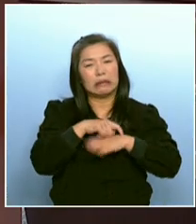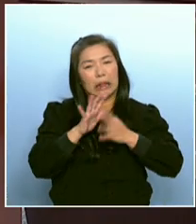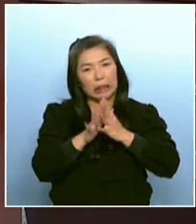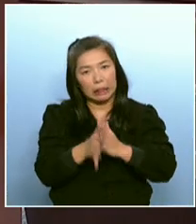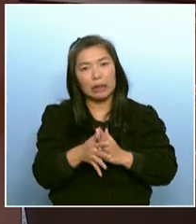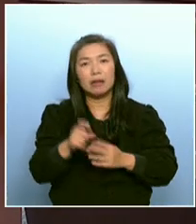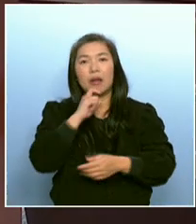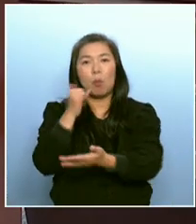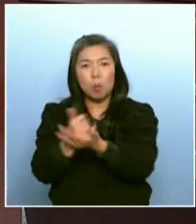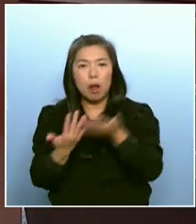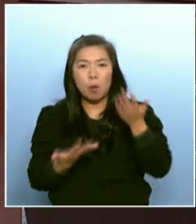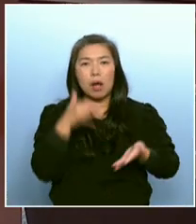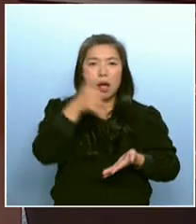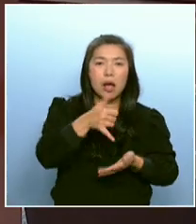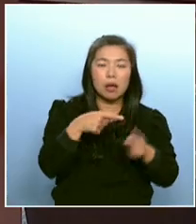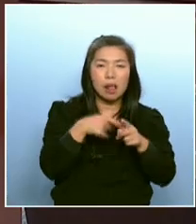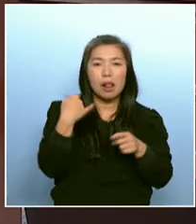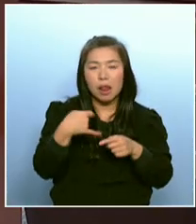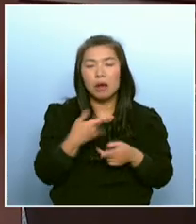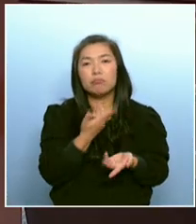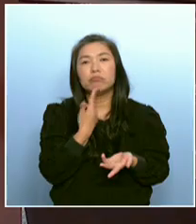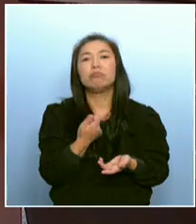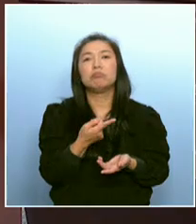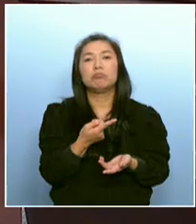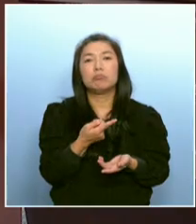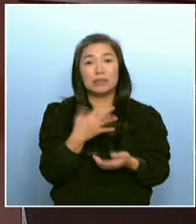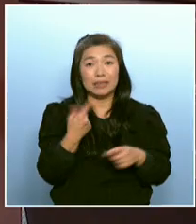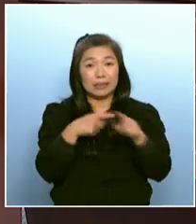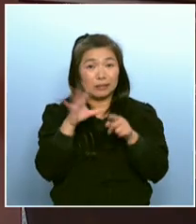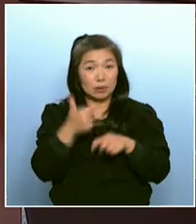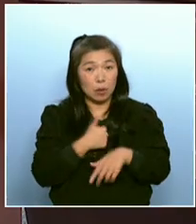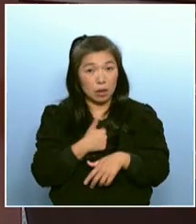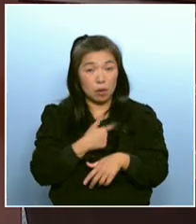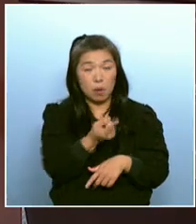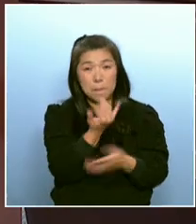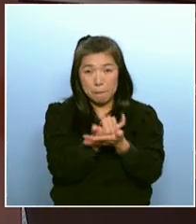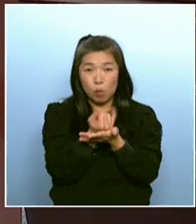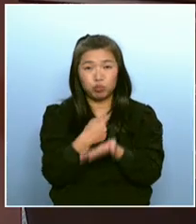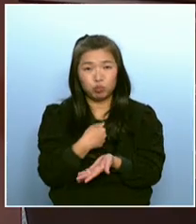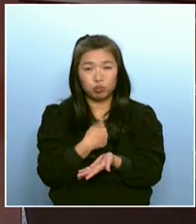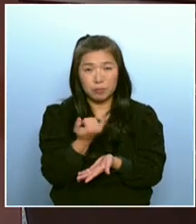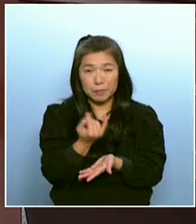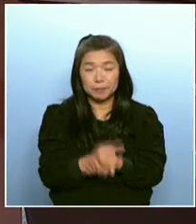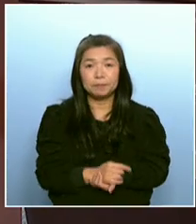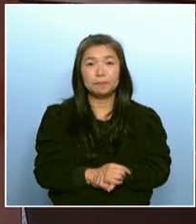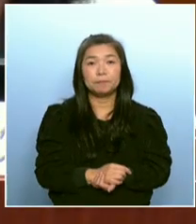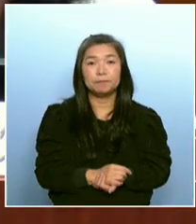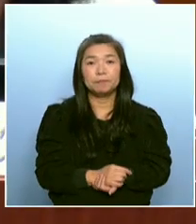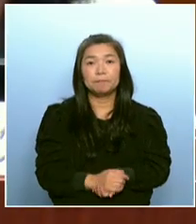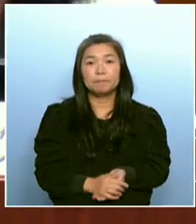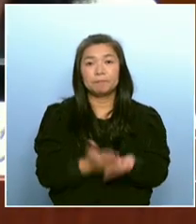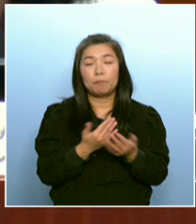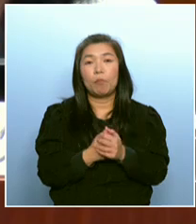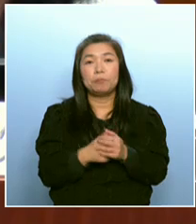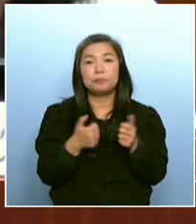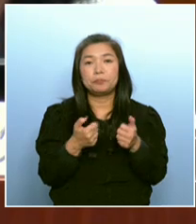If those living in Kunton district have to wait for a longer time for the elderly care service, will you consider